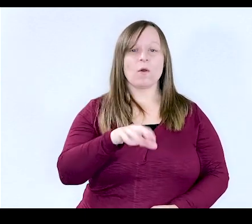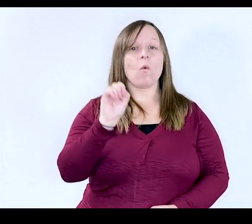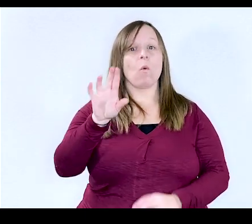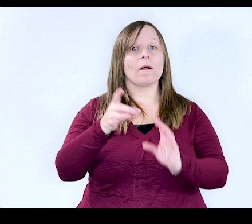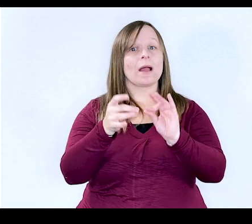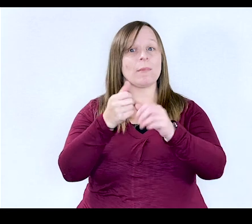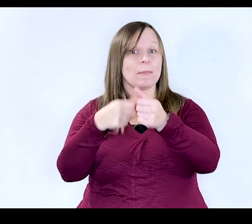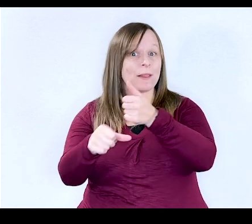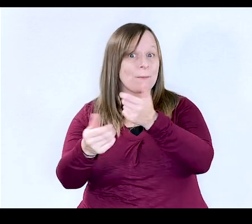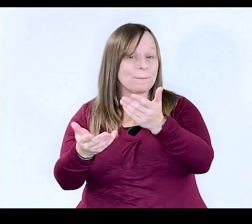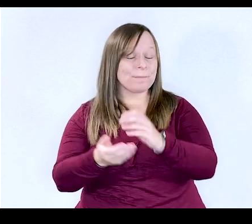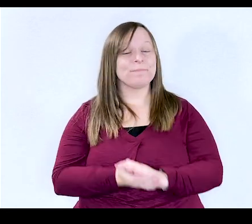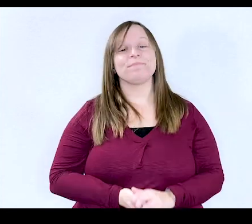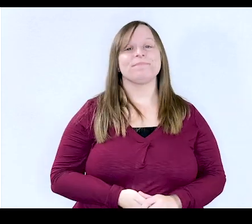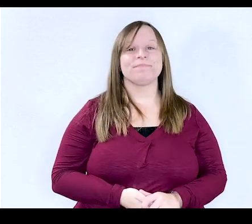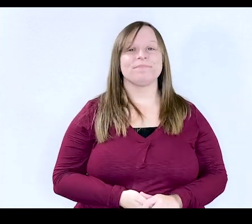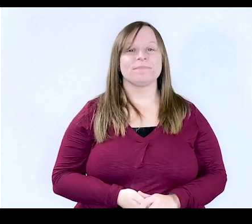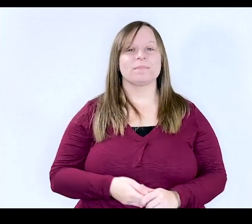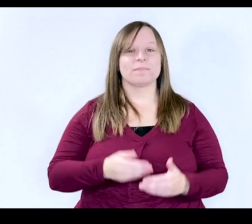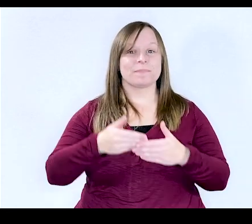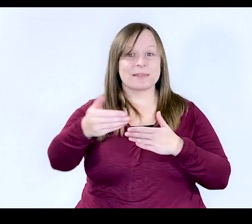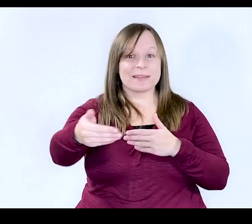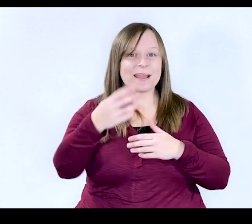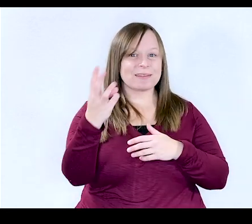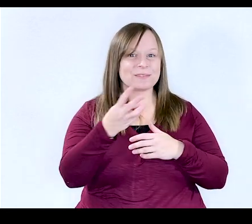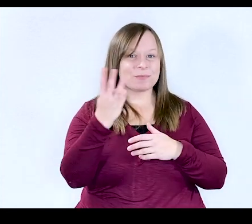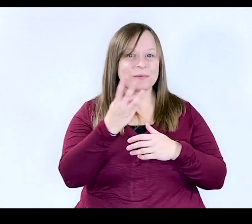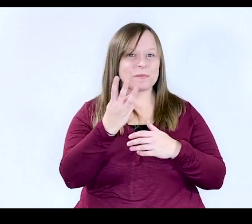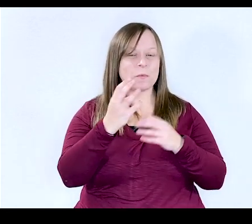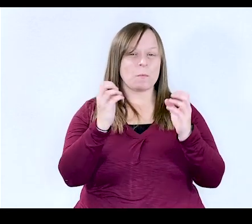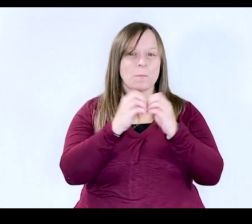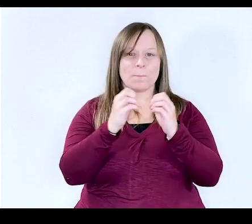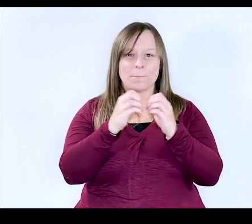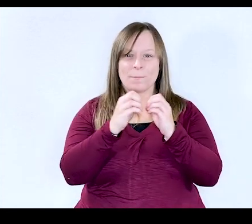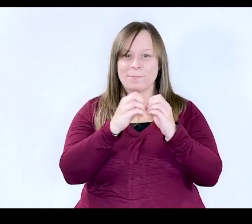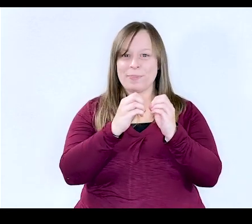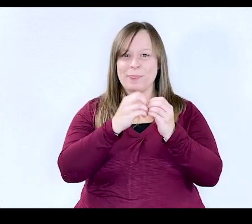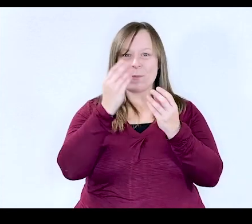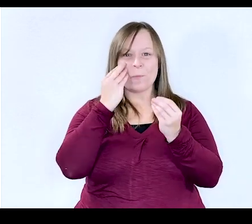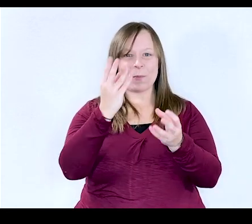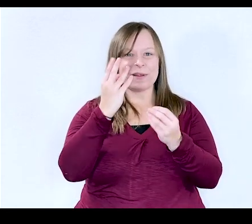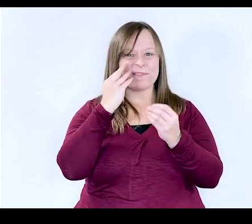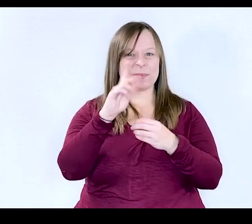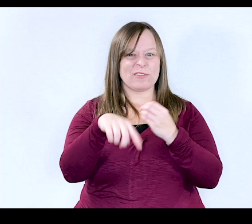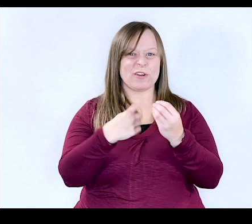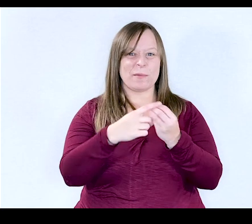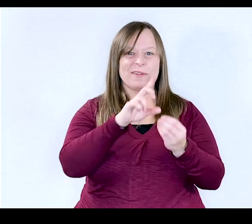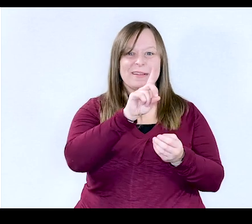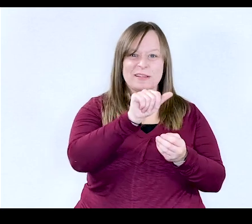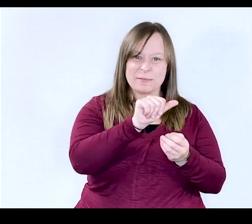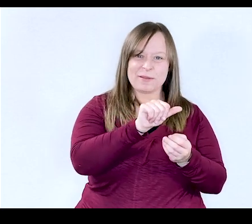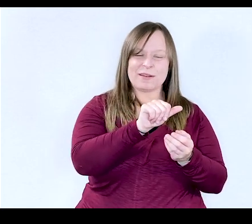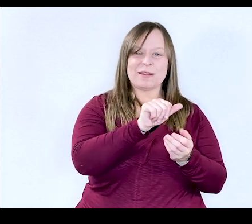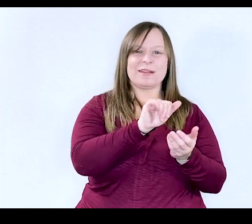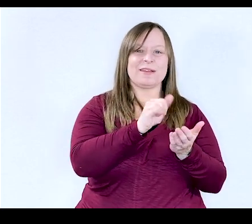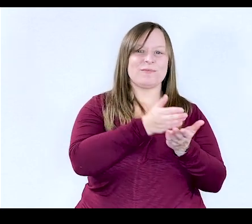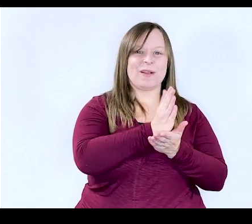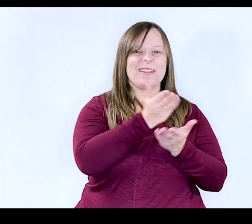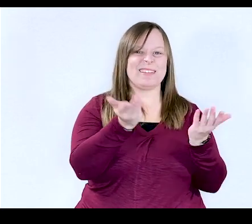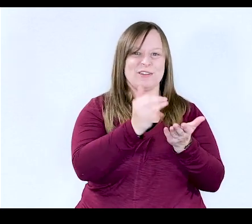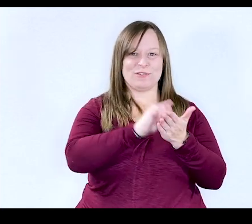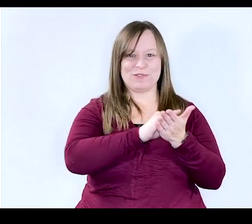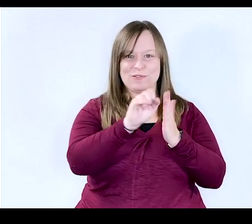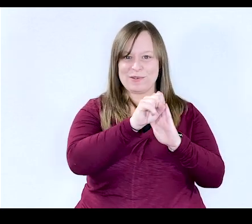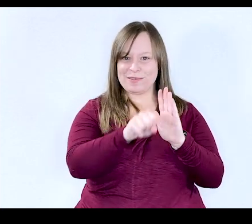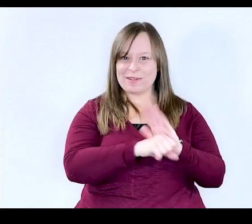podcast@drny.org or comment below. Tune in next Wednesday, where we'll bring you more information on disability rights